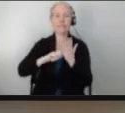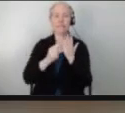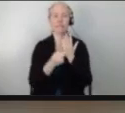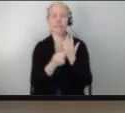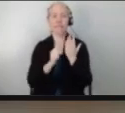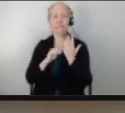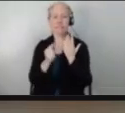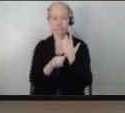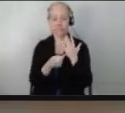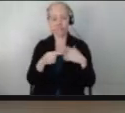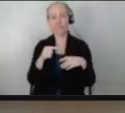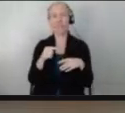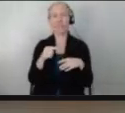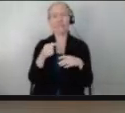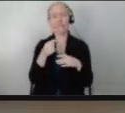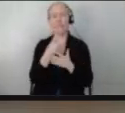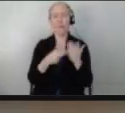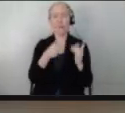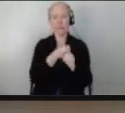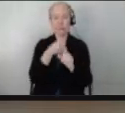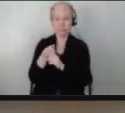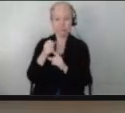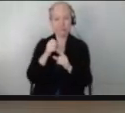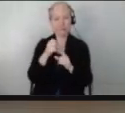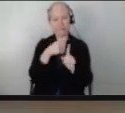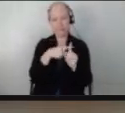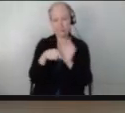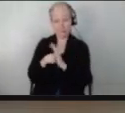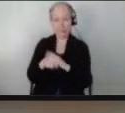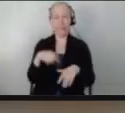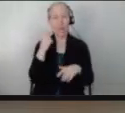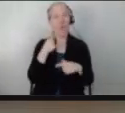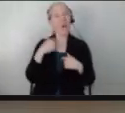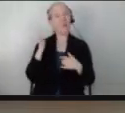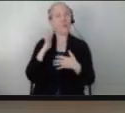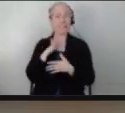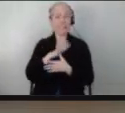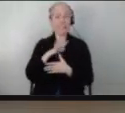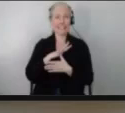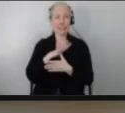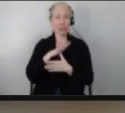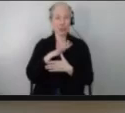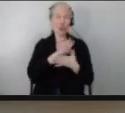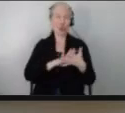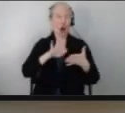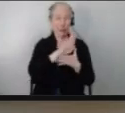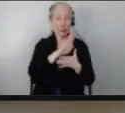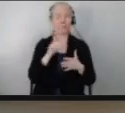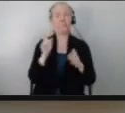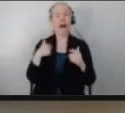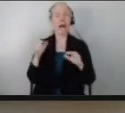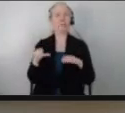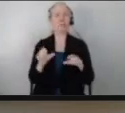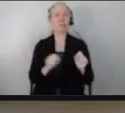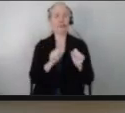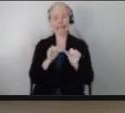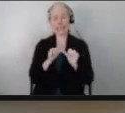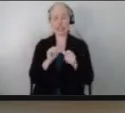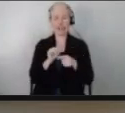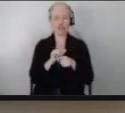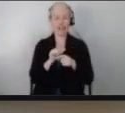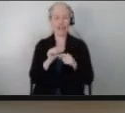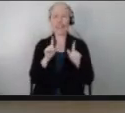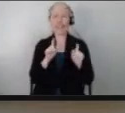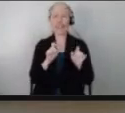a senior in college, we all had to go take the engineer and training exams, one of those licensing things. And